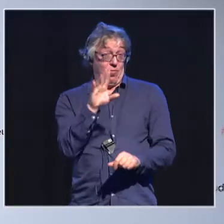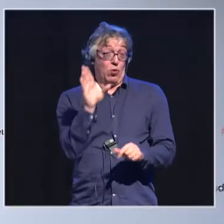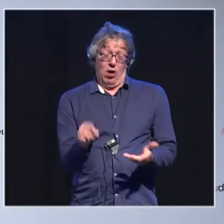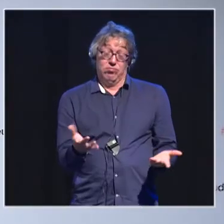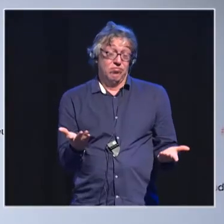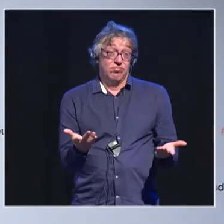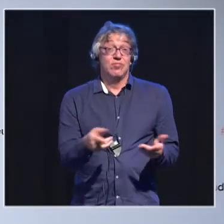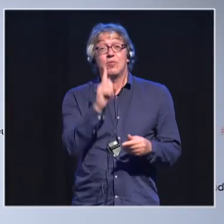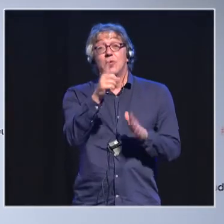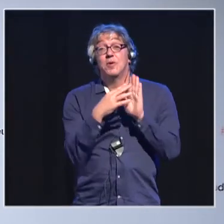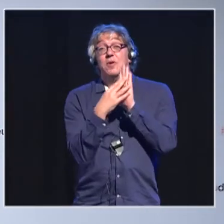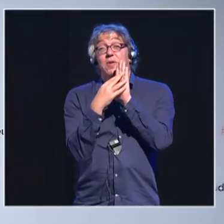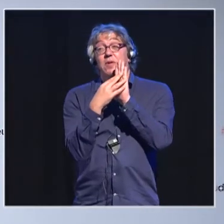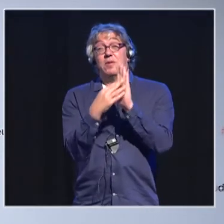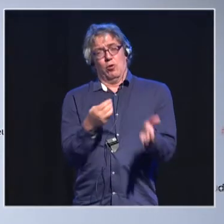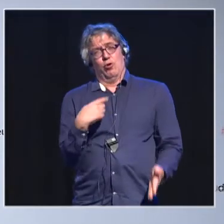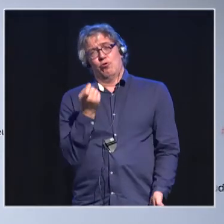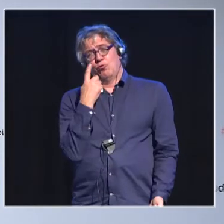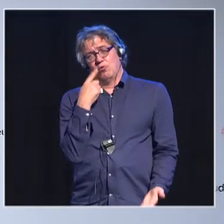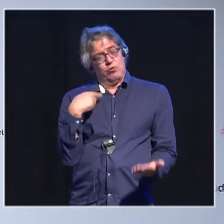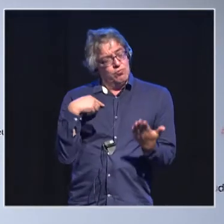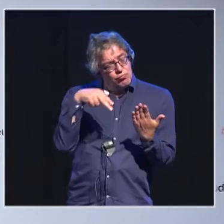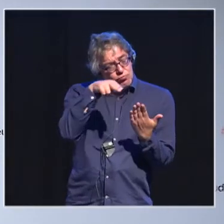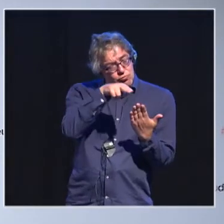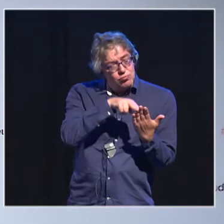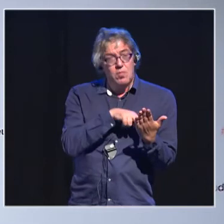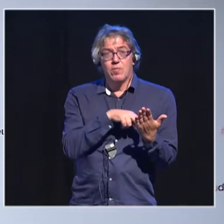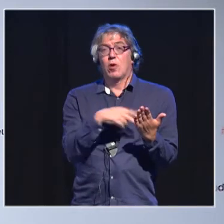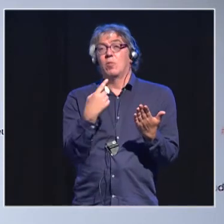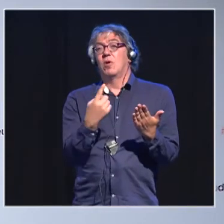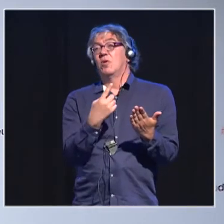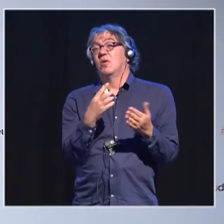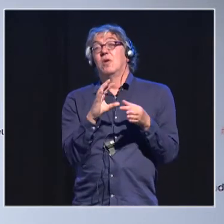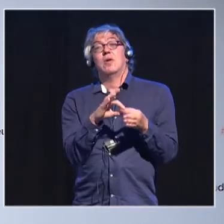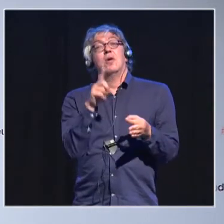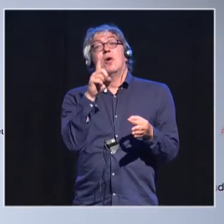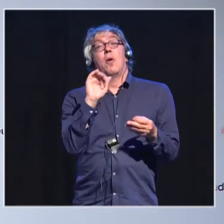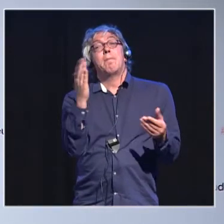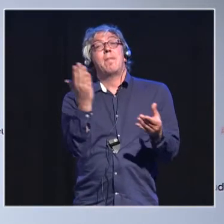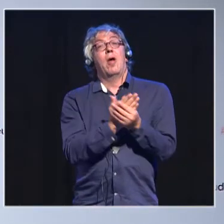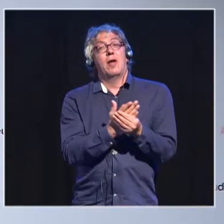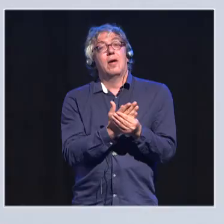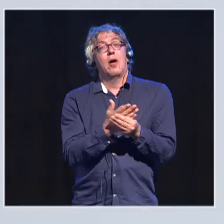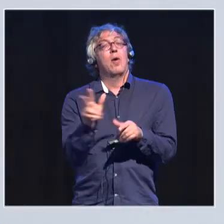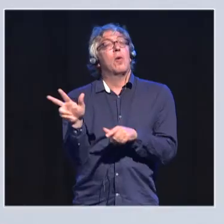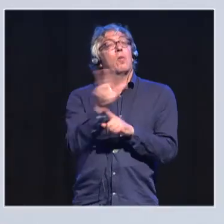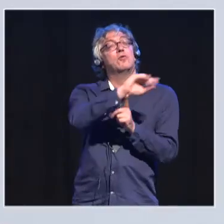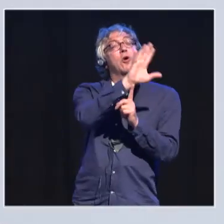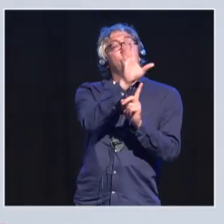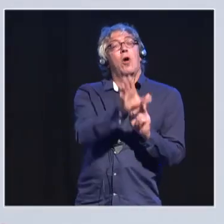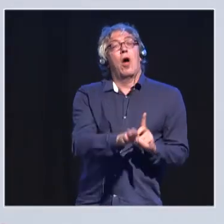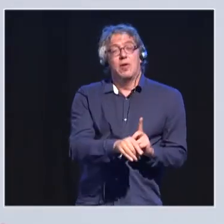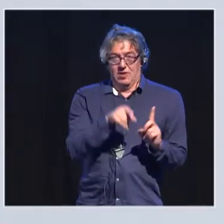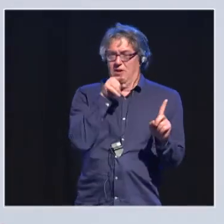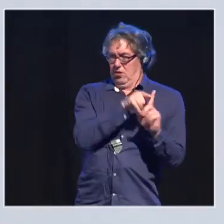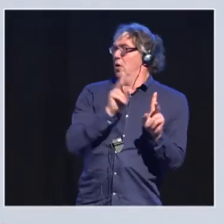see, for instance, I was just reading this article about EcoBank in West Africa, and how, after seeing what's happening with